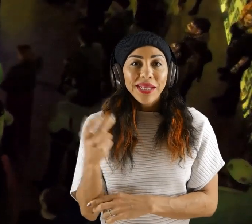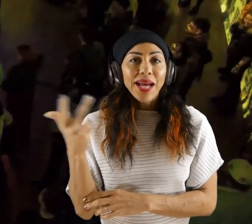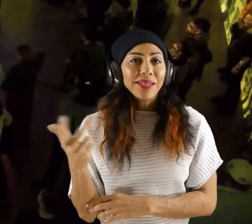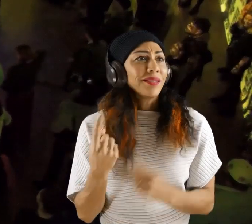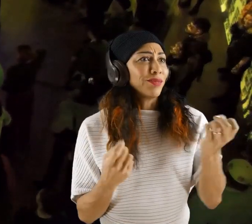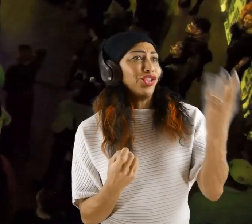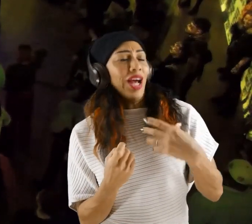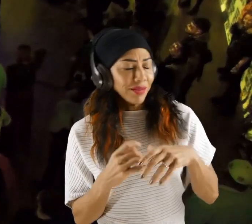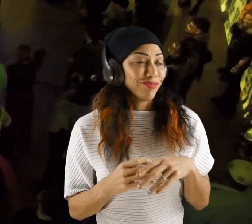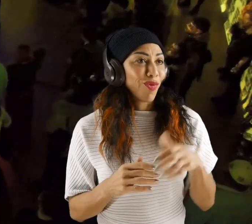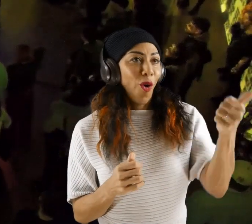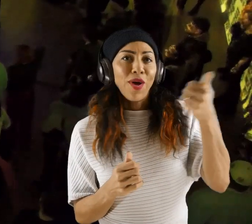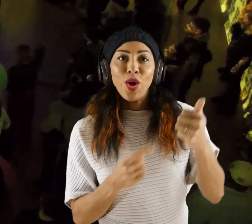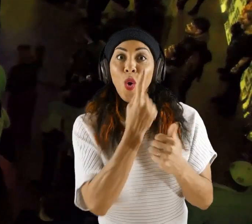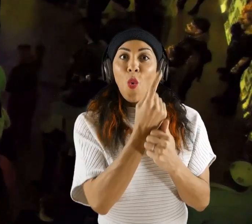There's one fan of the work.